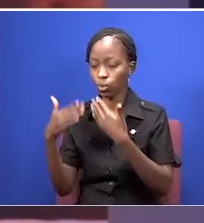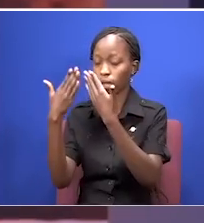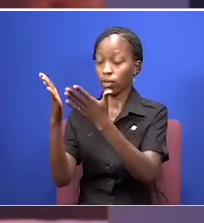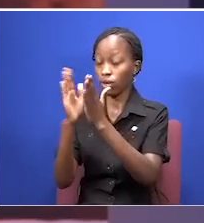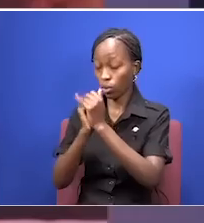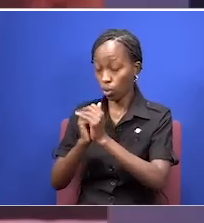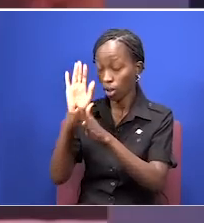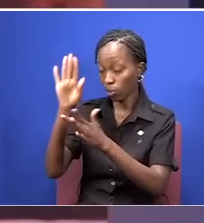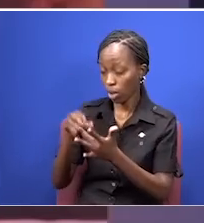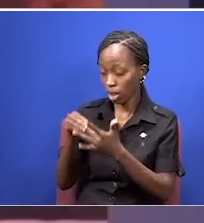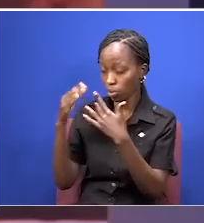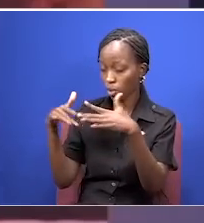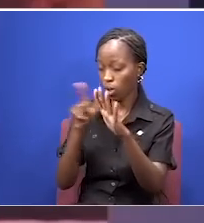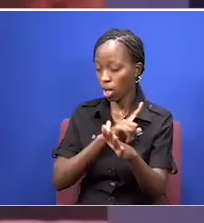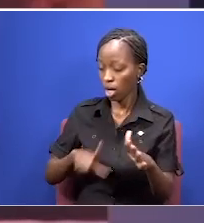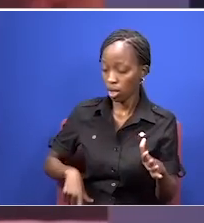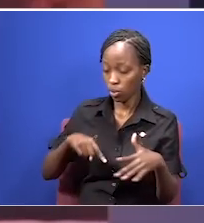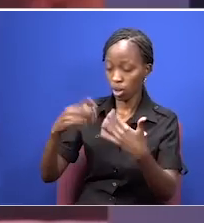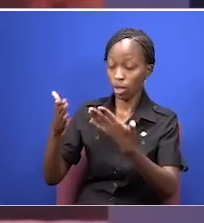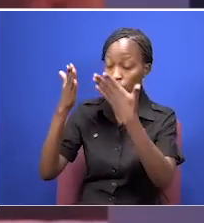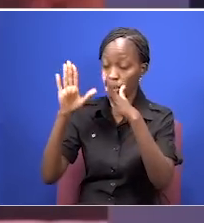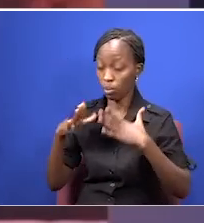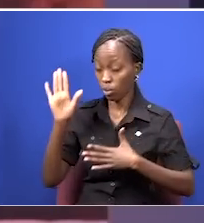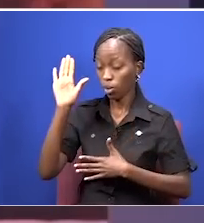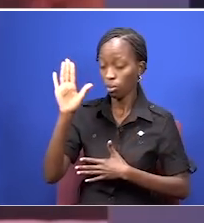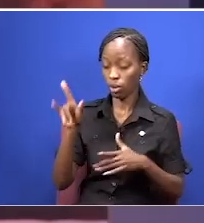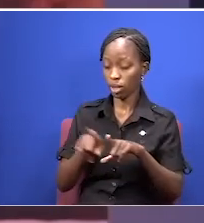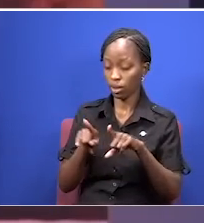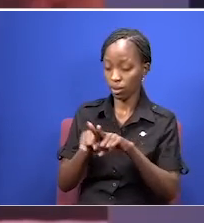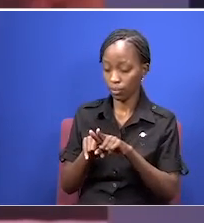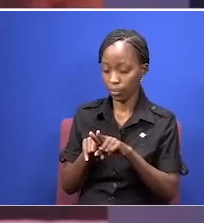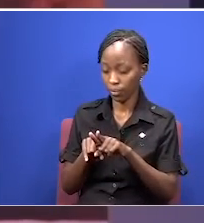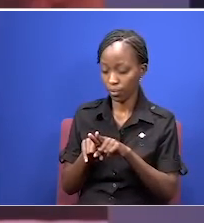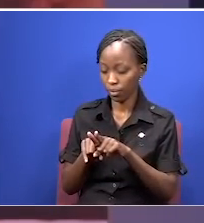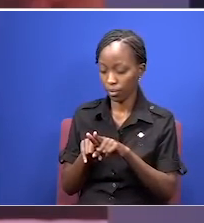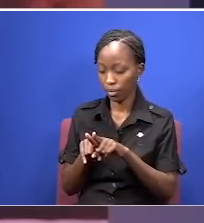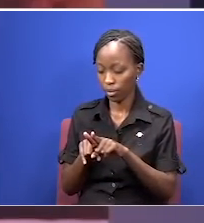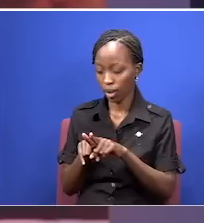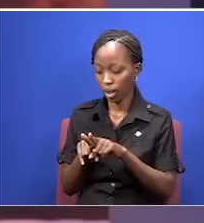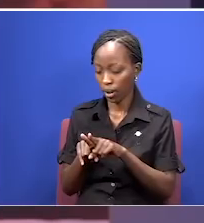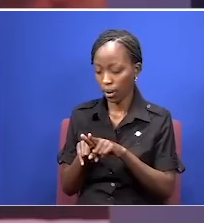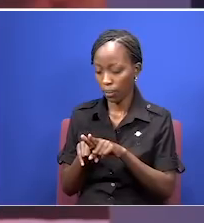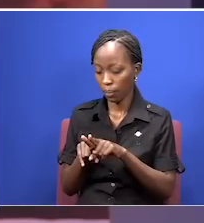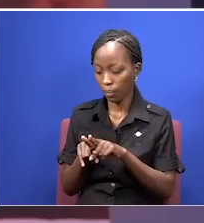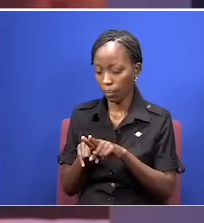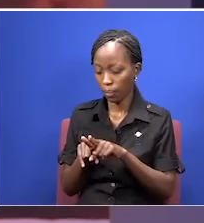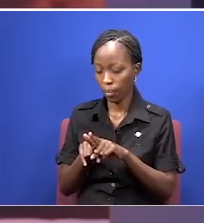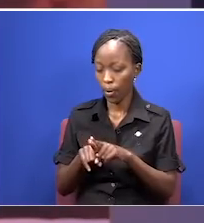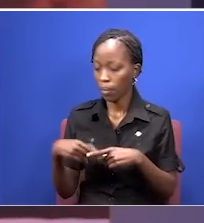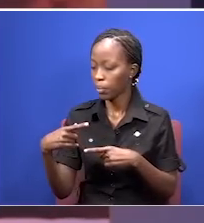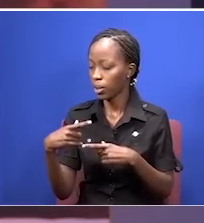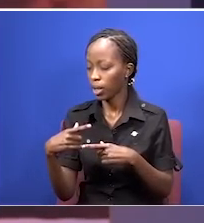you in this special way so lord we commit your people as they engage throughout the week that they will encounter your